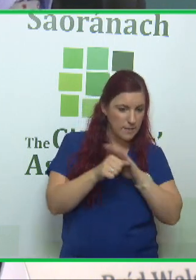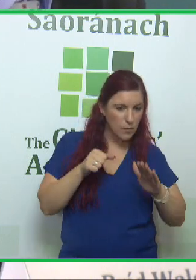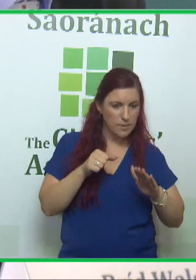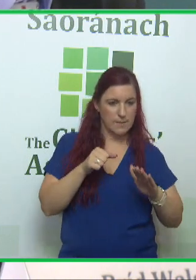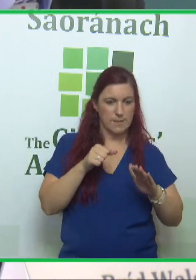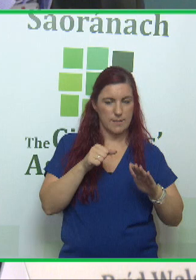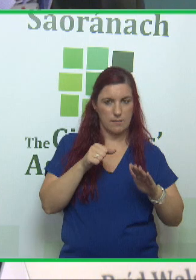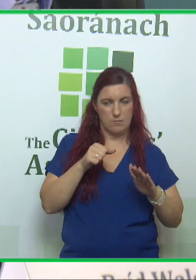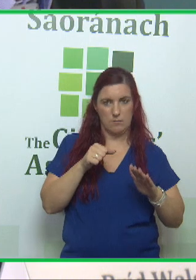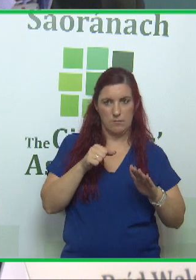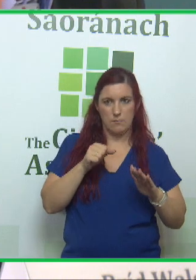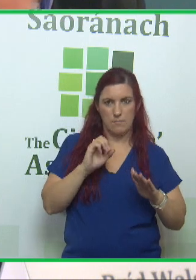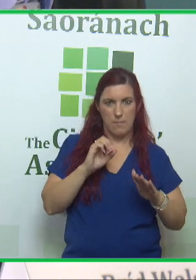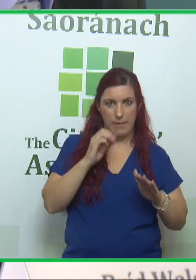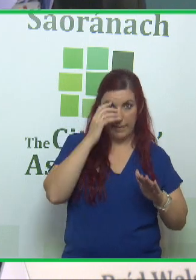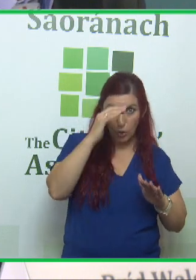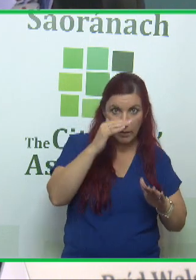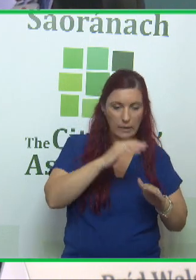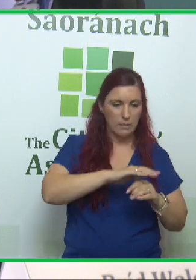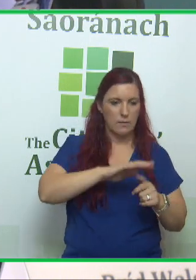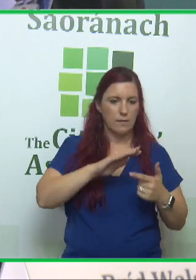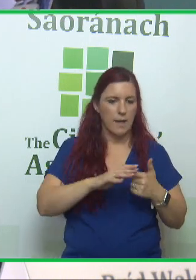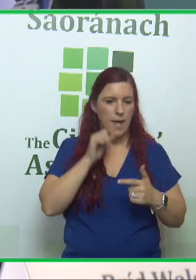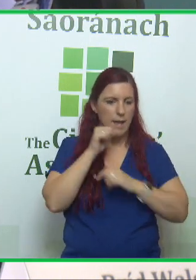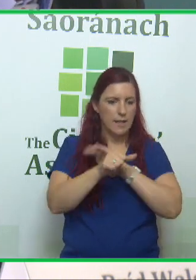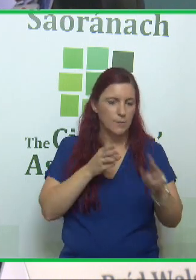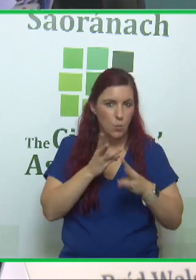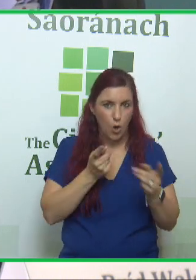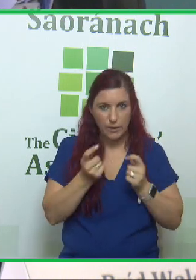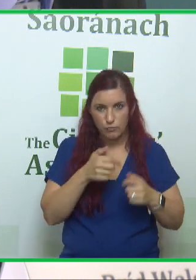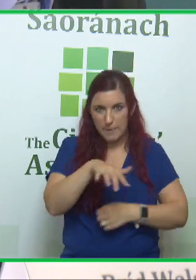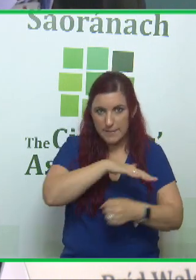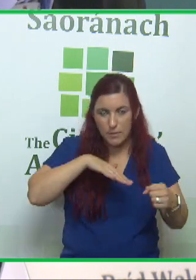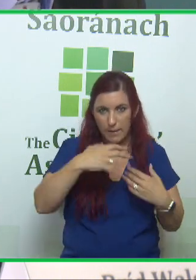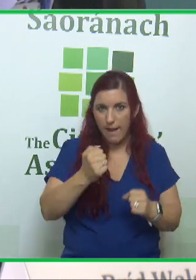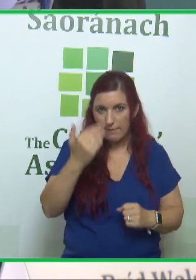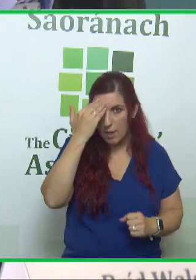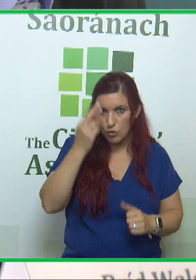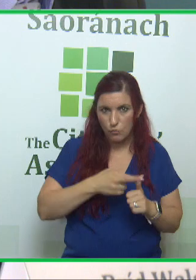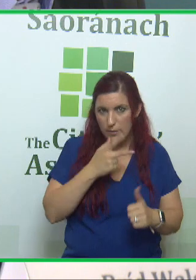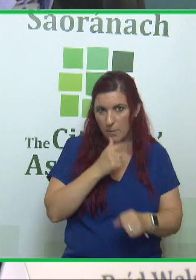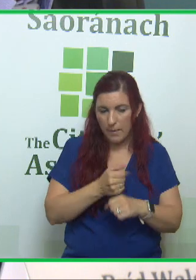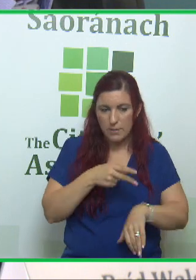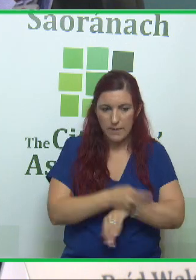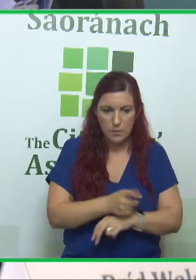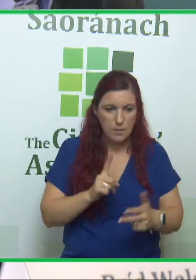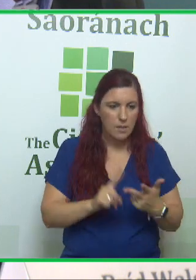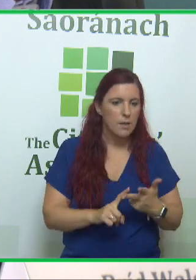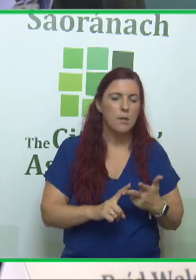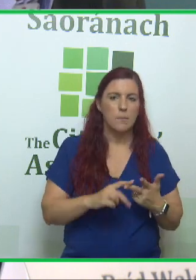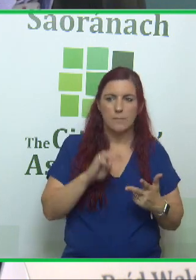mean experts who work in the treatment sector and have that knowledge in relation to interventions. We